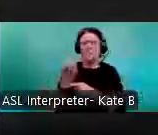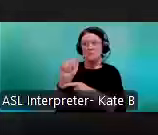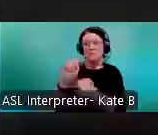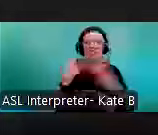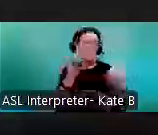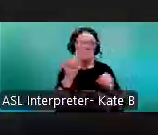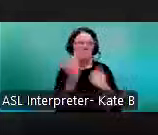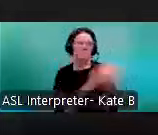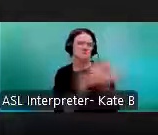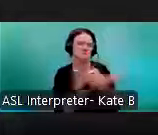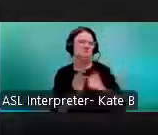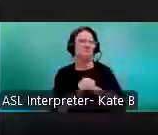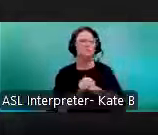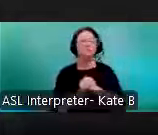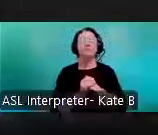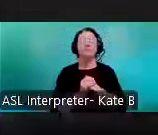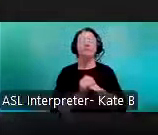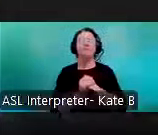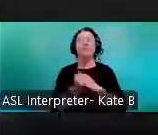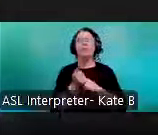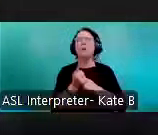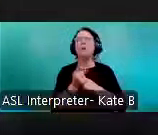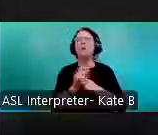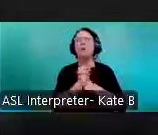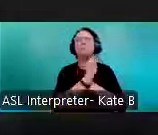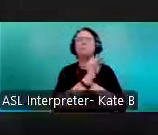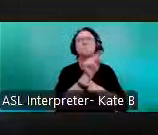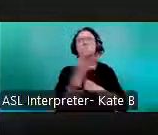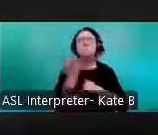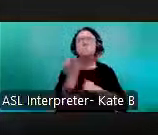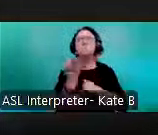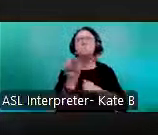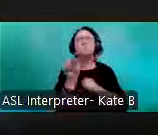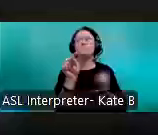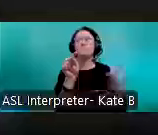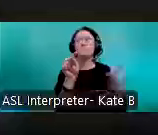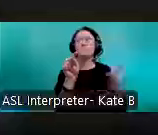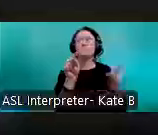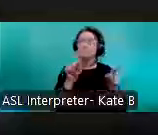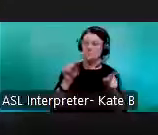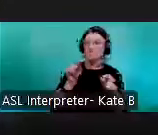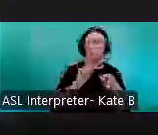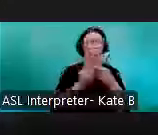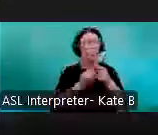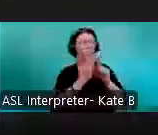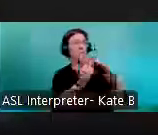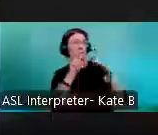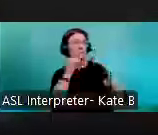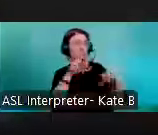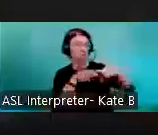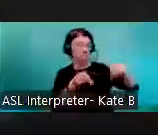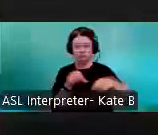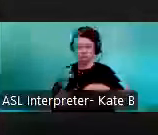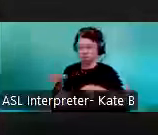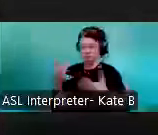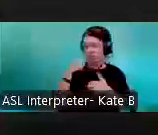disabilities. There are a handful of places that will actually ask you when you go to get your ballot if you want one